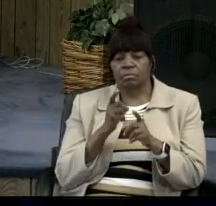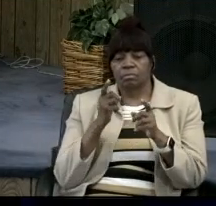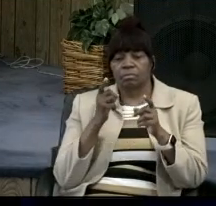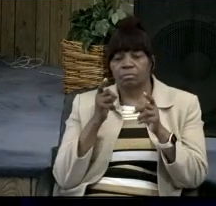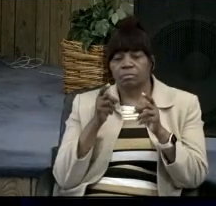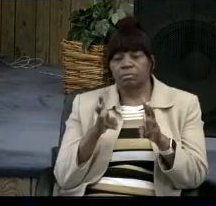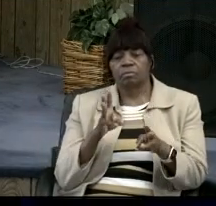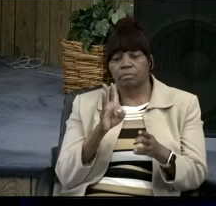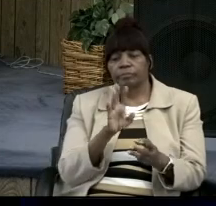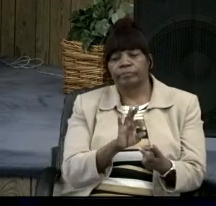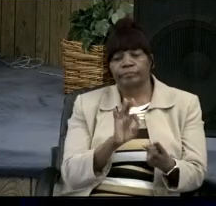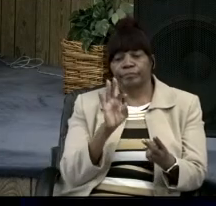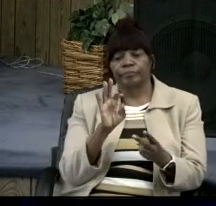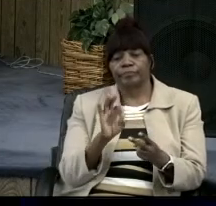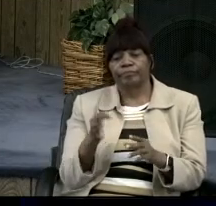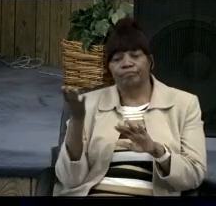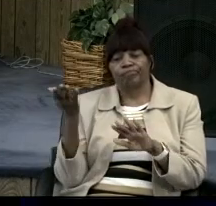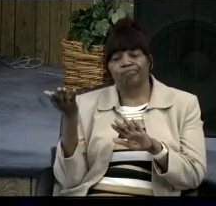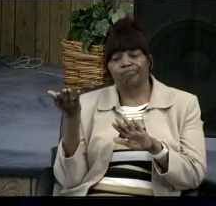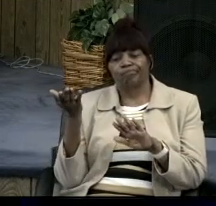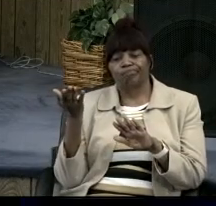choosing death.